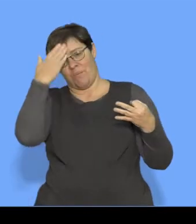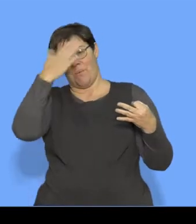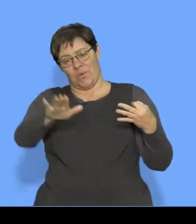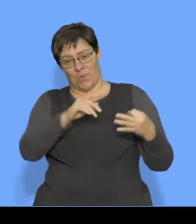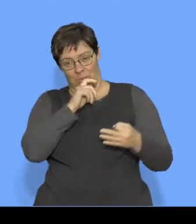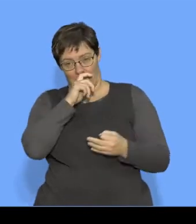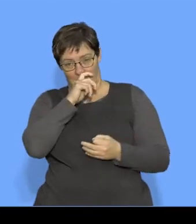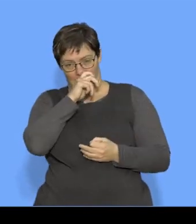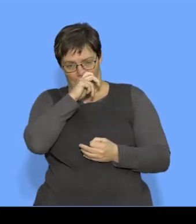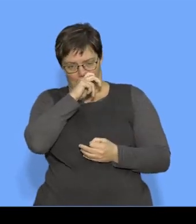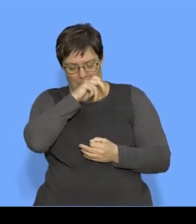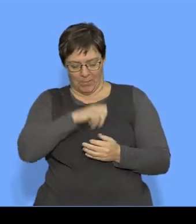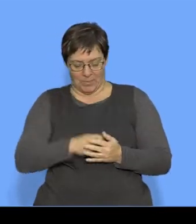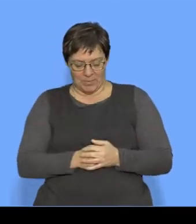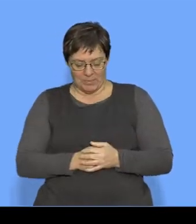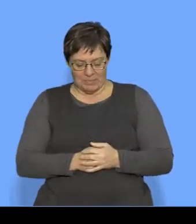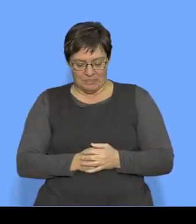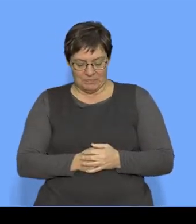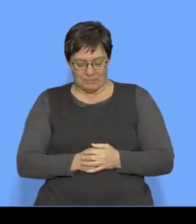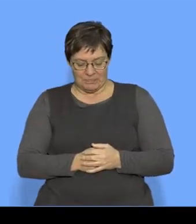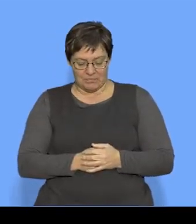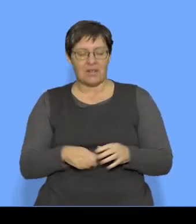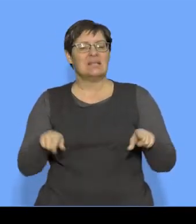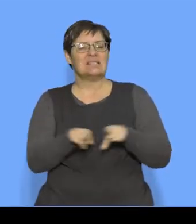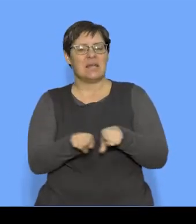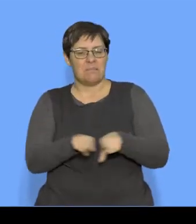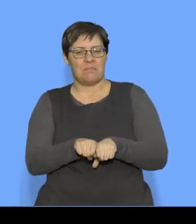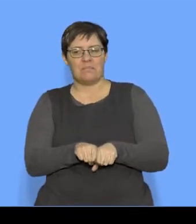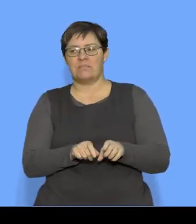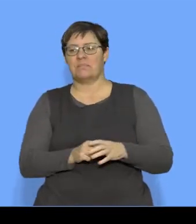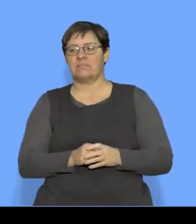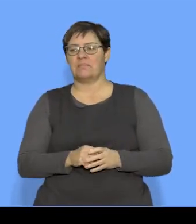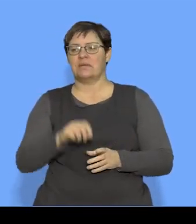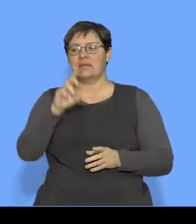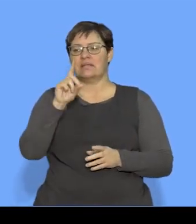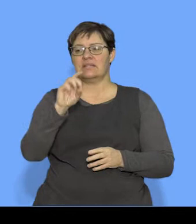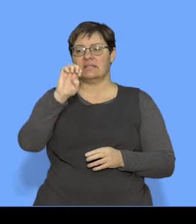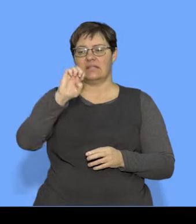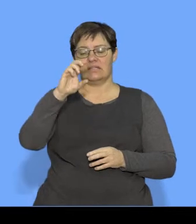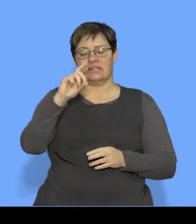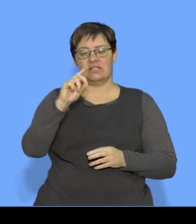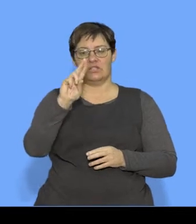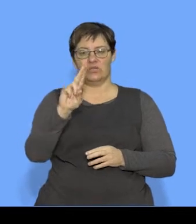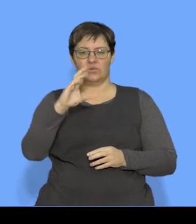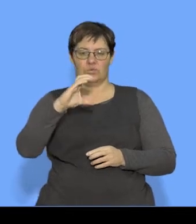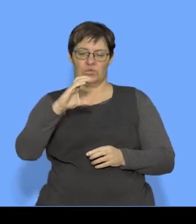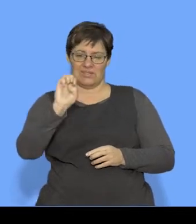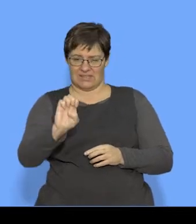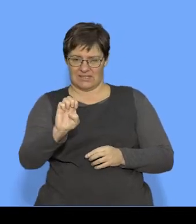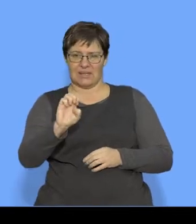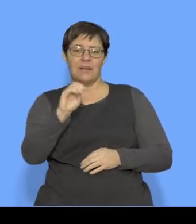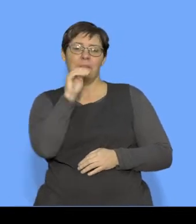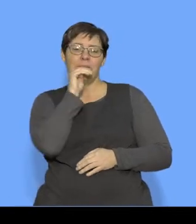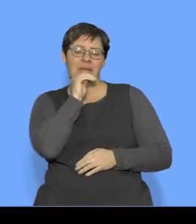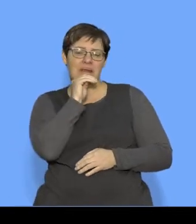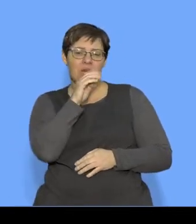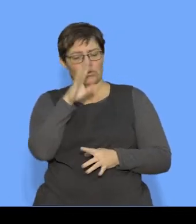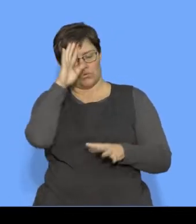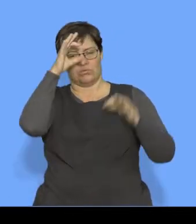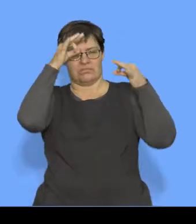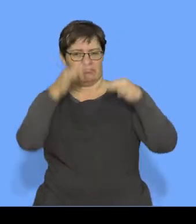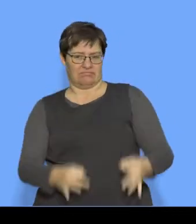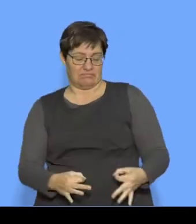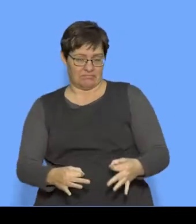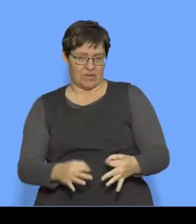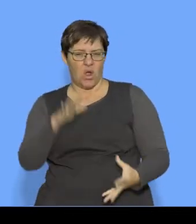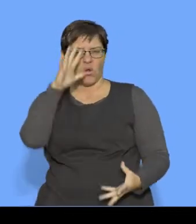that I've just mentioned. Then also you have the word deduce. To deduce would mean to make a conclusion. So